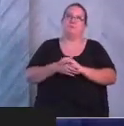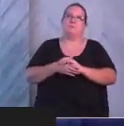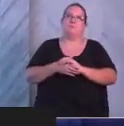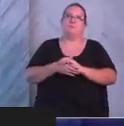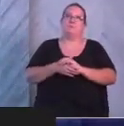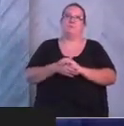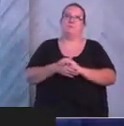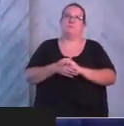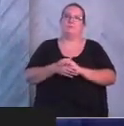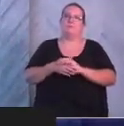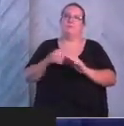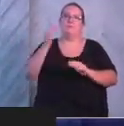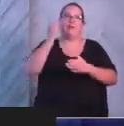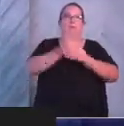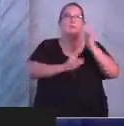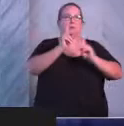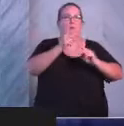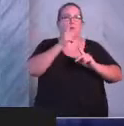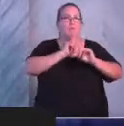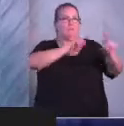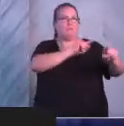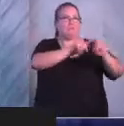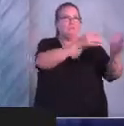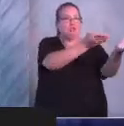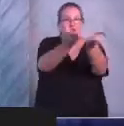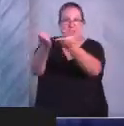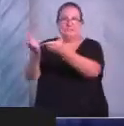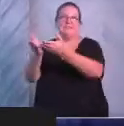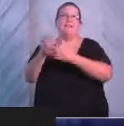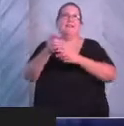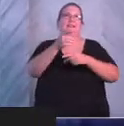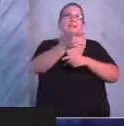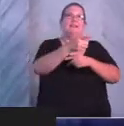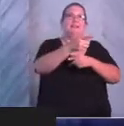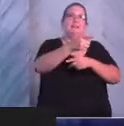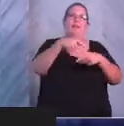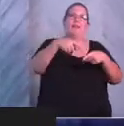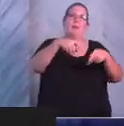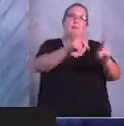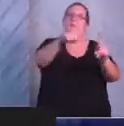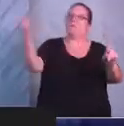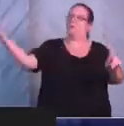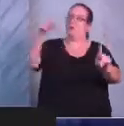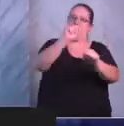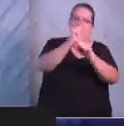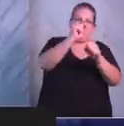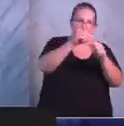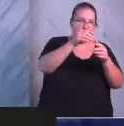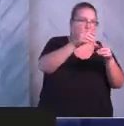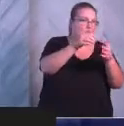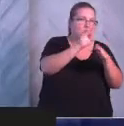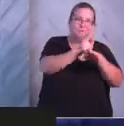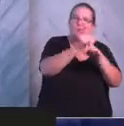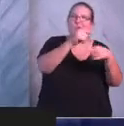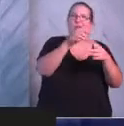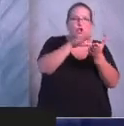they actually do sort of like a, they allow them to come work for their industry while they're learning languages and